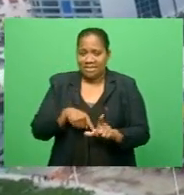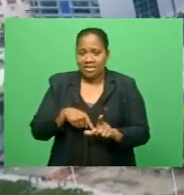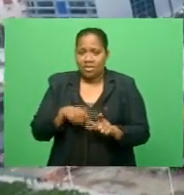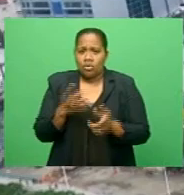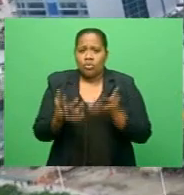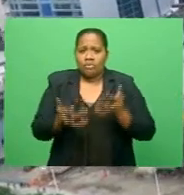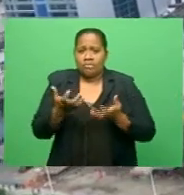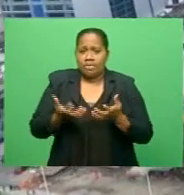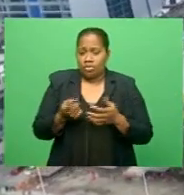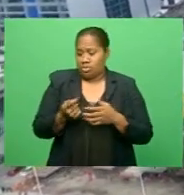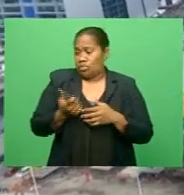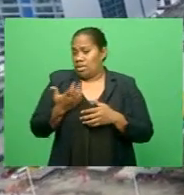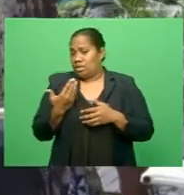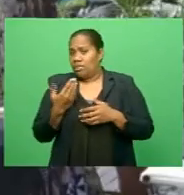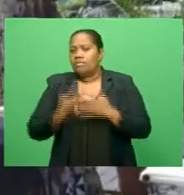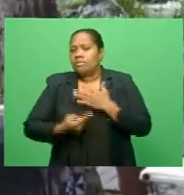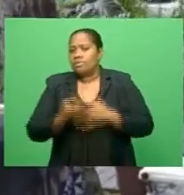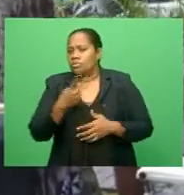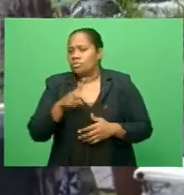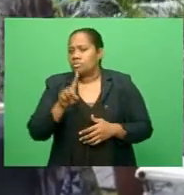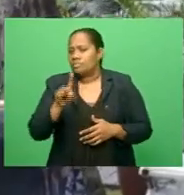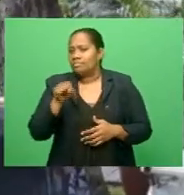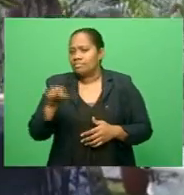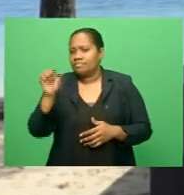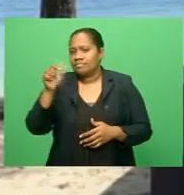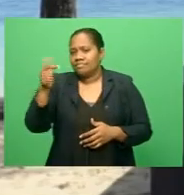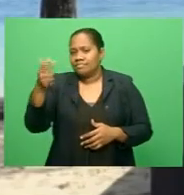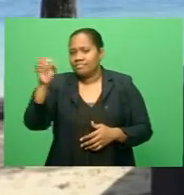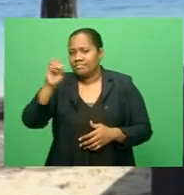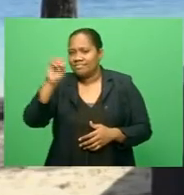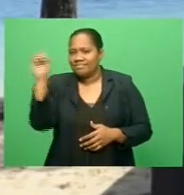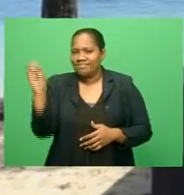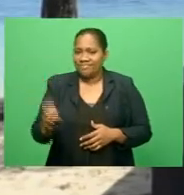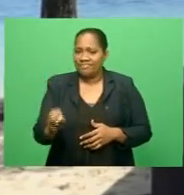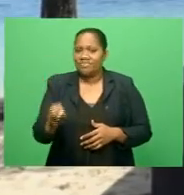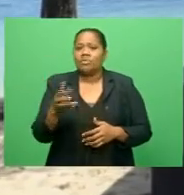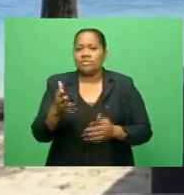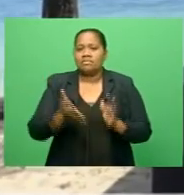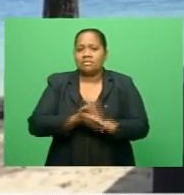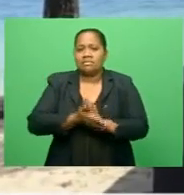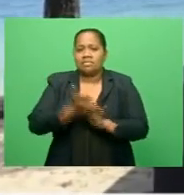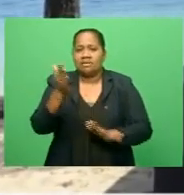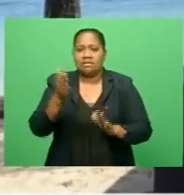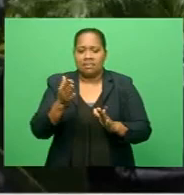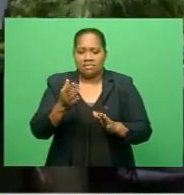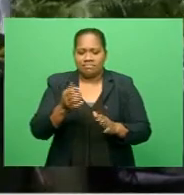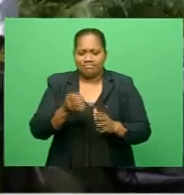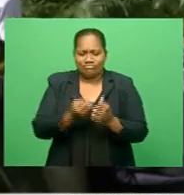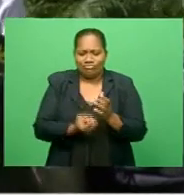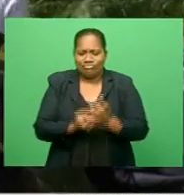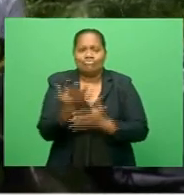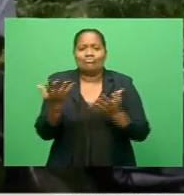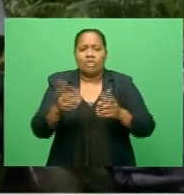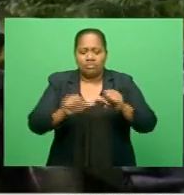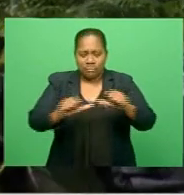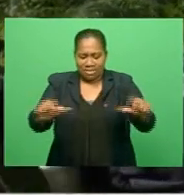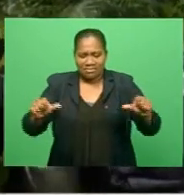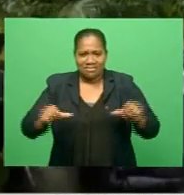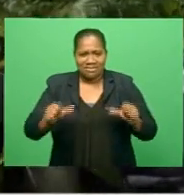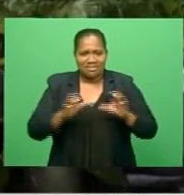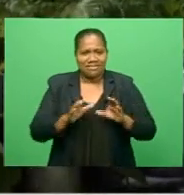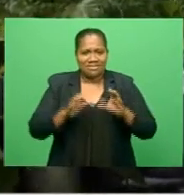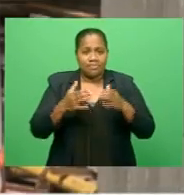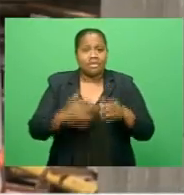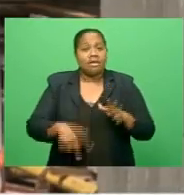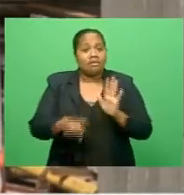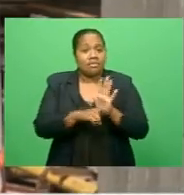of 21.7%, thanks to higher than expected growth in the agriculture sector. The RBF adds this